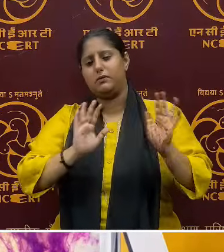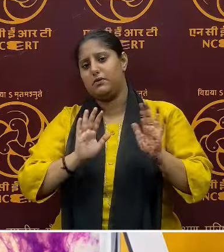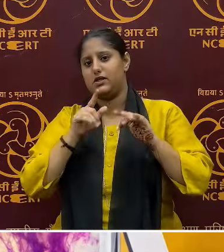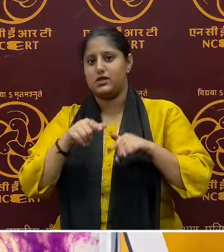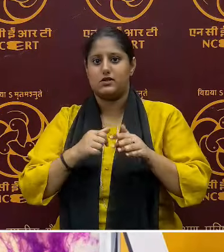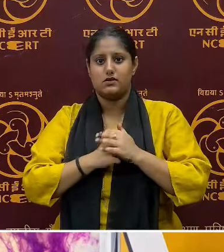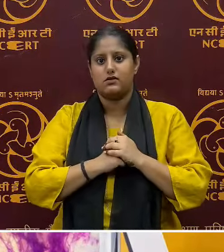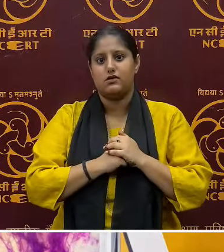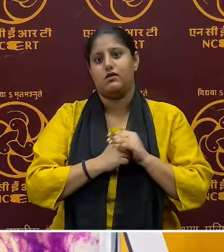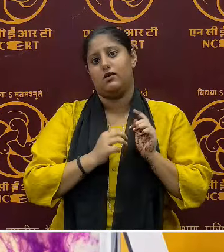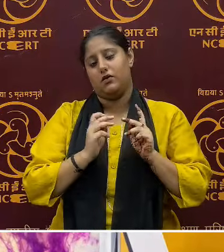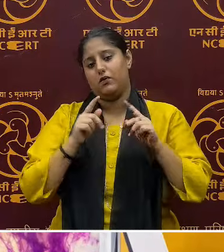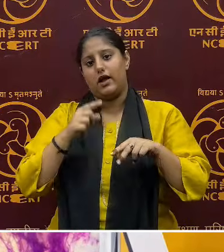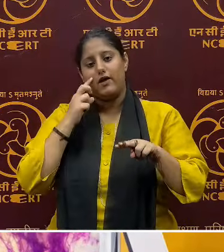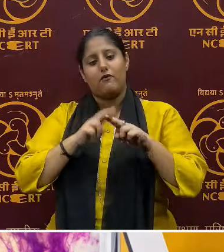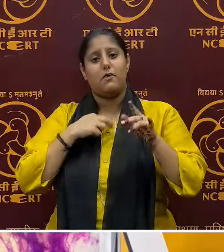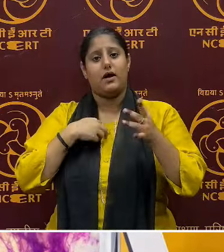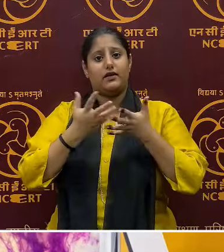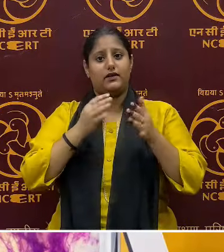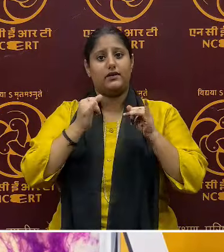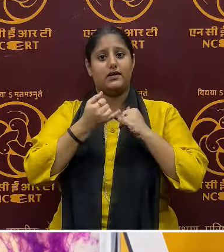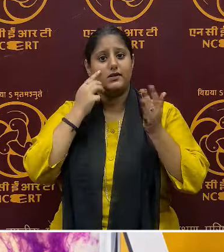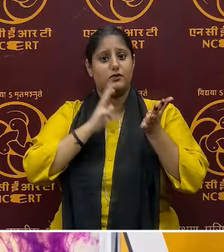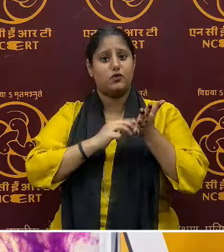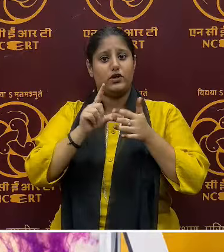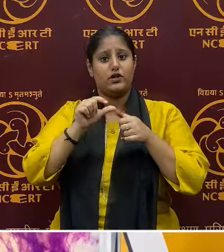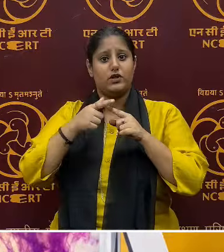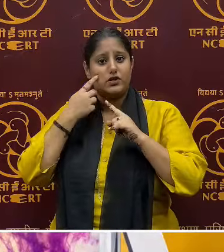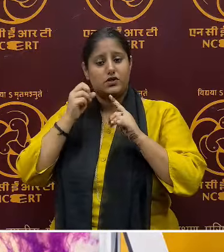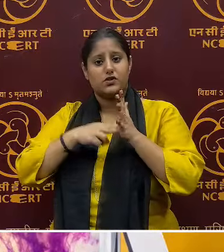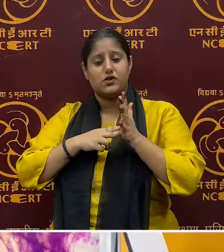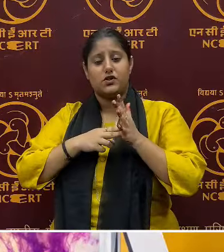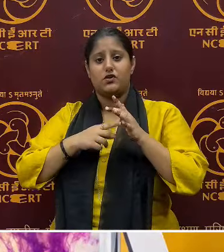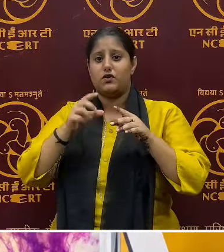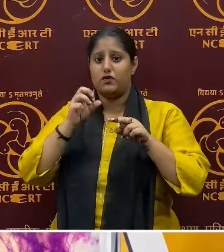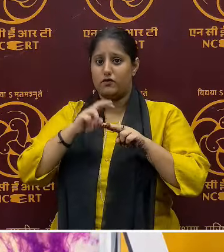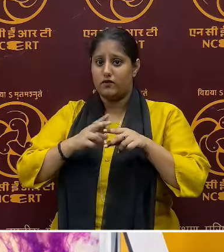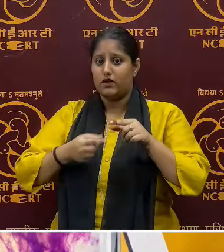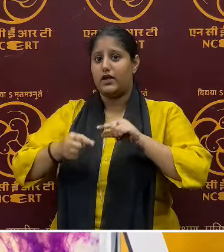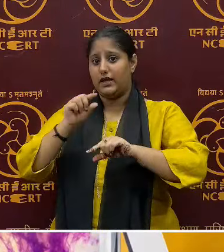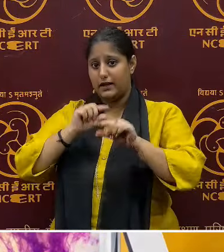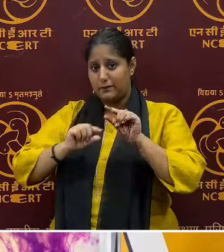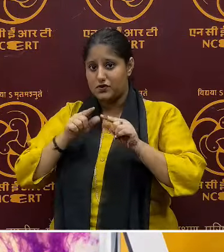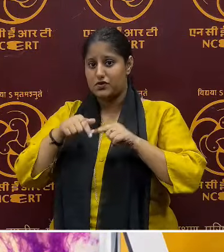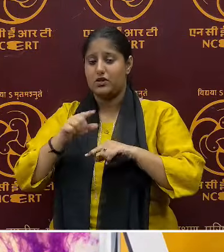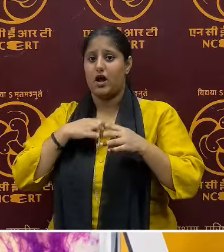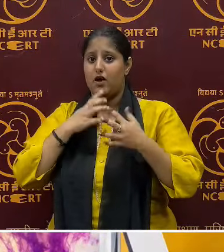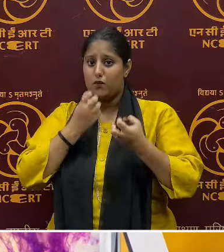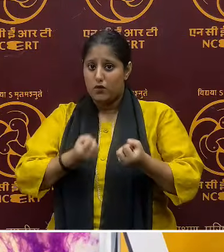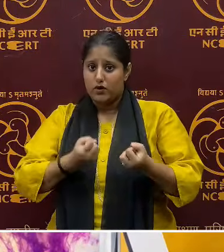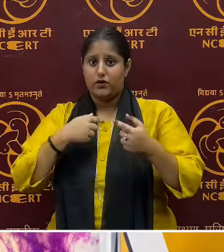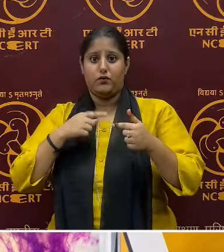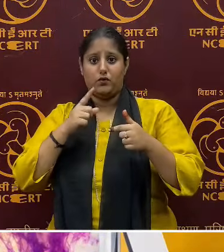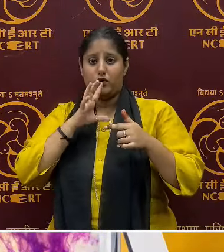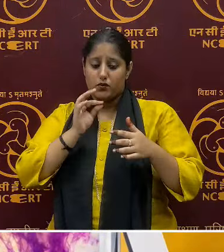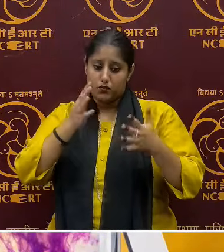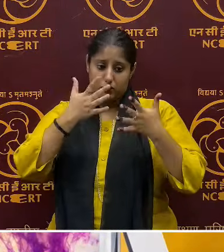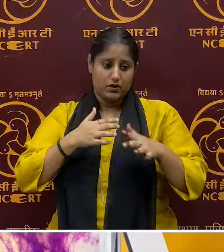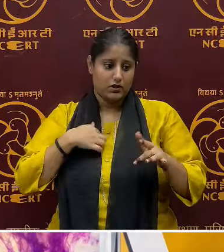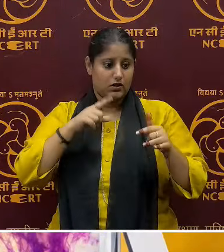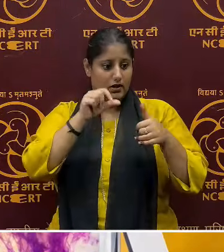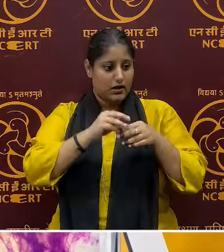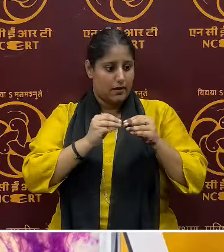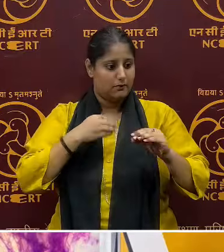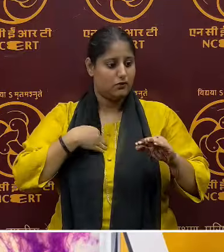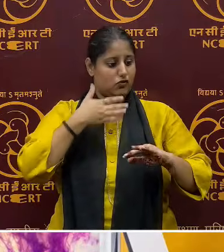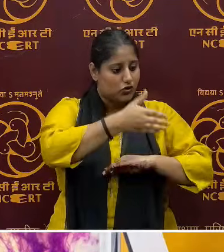about simulation of chemistry, right? And when I think of chemistry, I really want to go to the physical laboratory. I want to hold the test tube and the